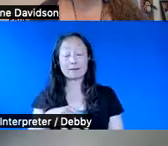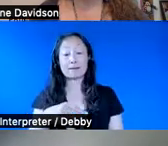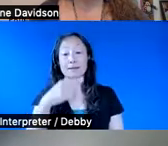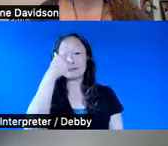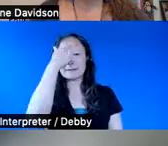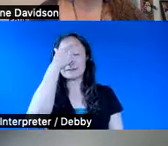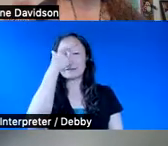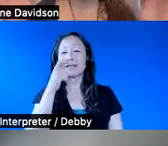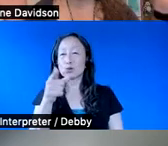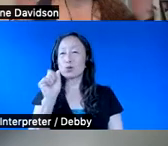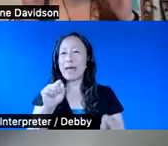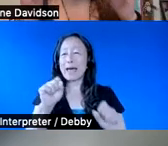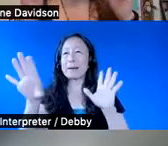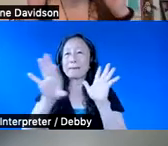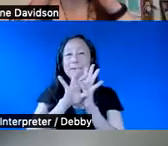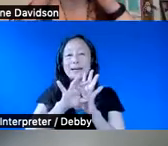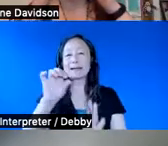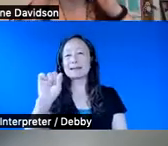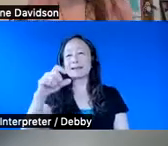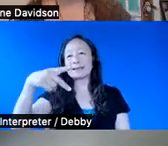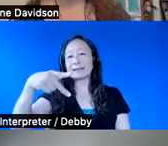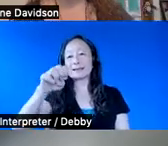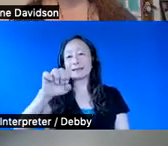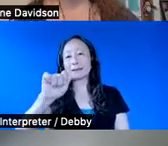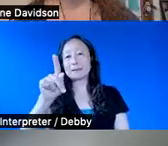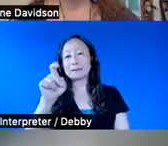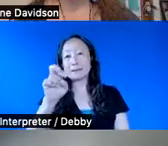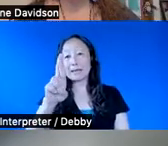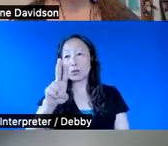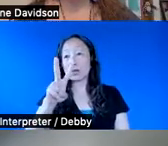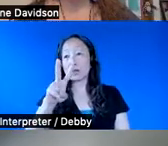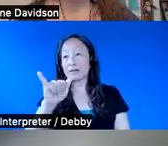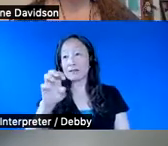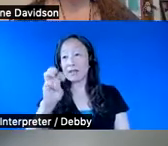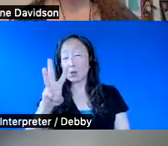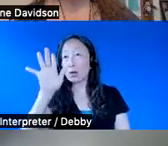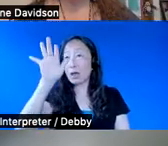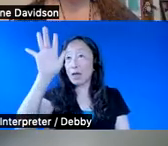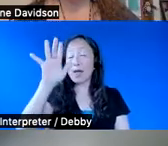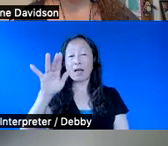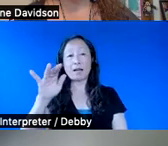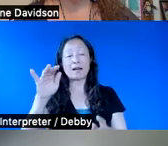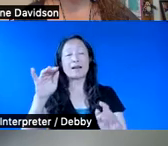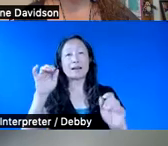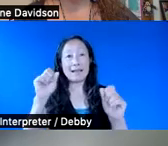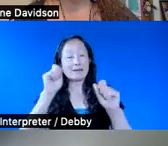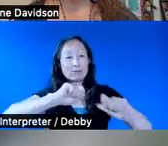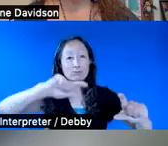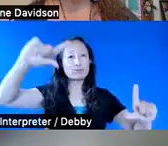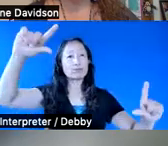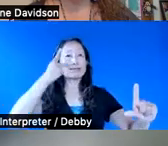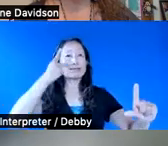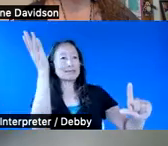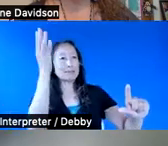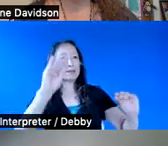to expand or shrink who you're seeing. Okay. And I'll ask that